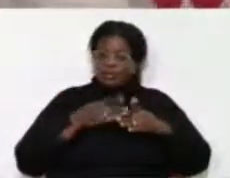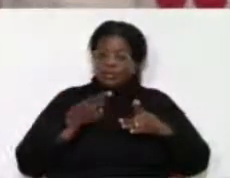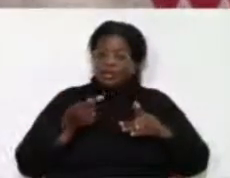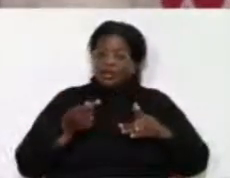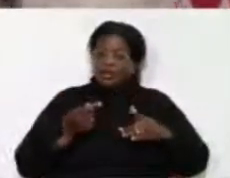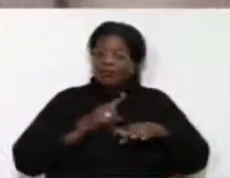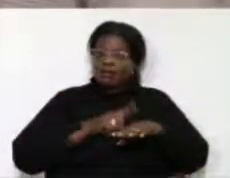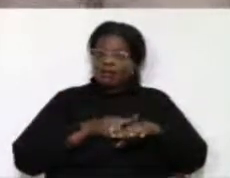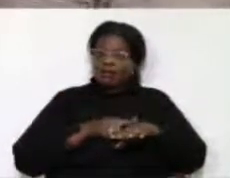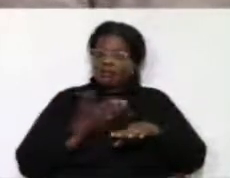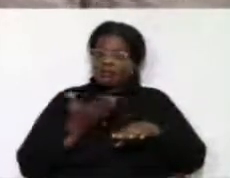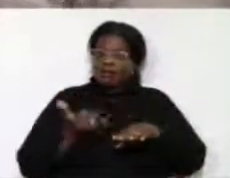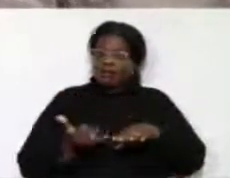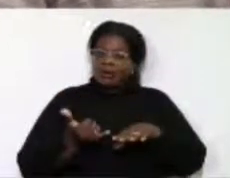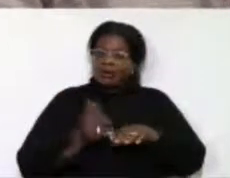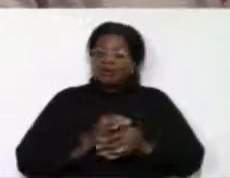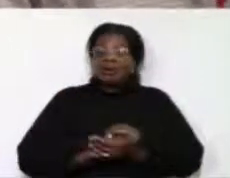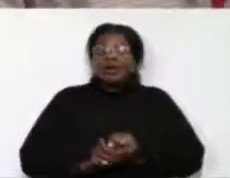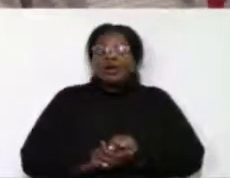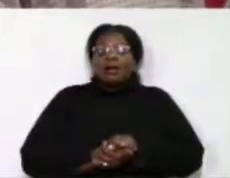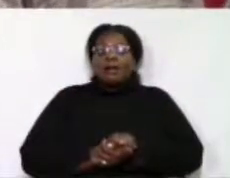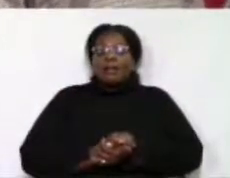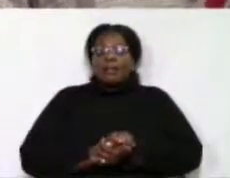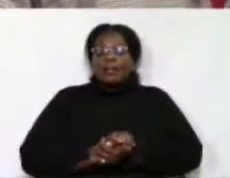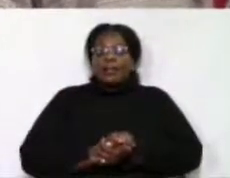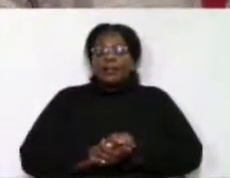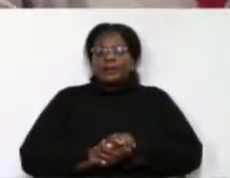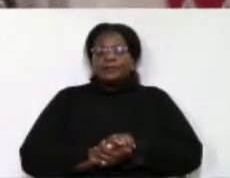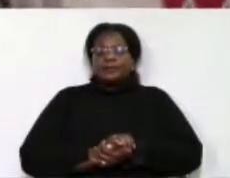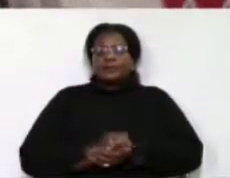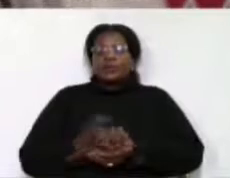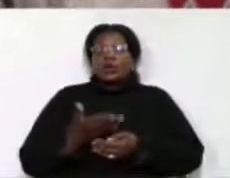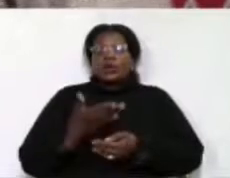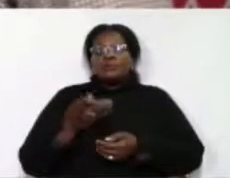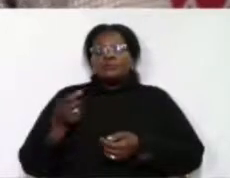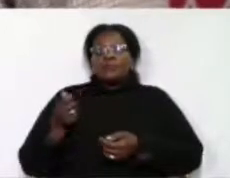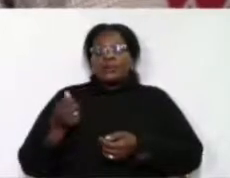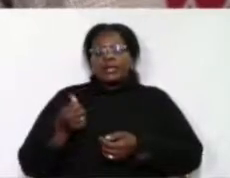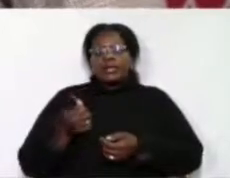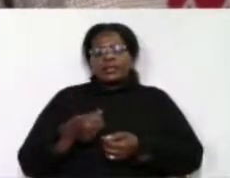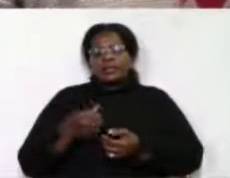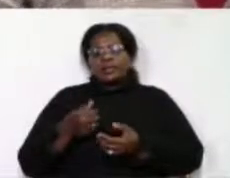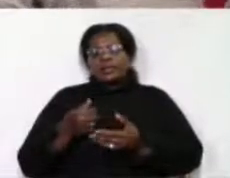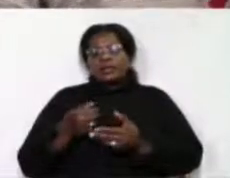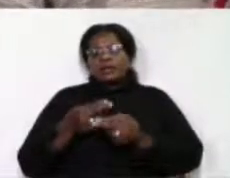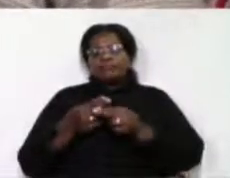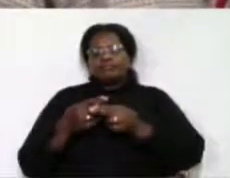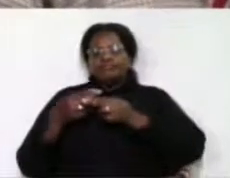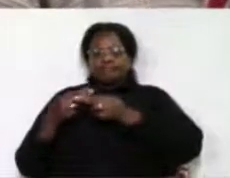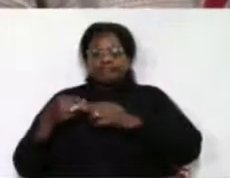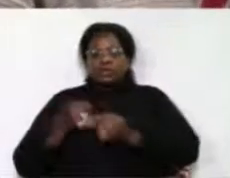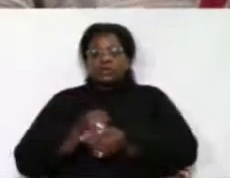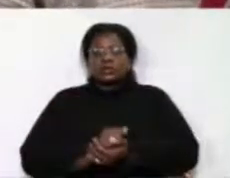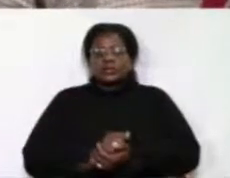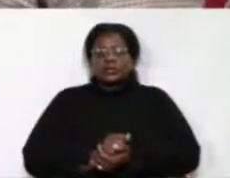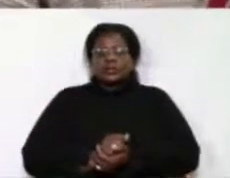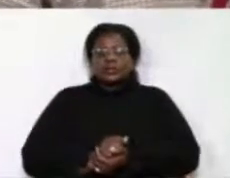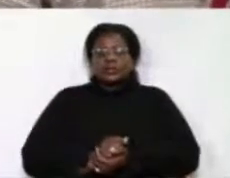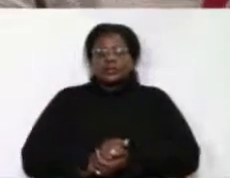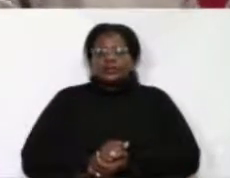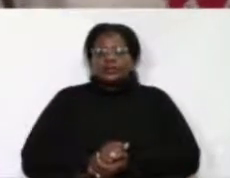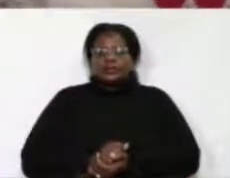time here, and so am I. So, accounts receivable, money owed to you. Assets, liabilities, or working